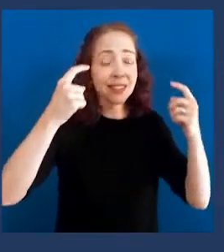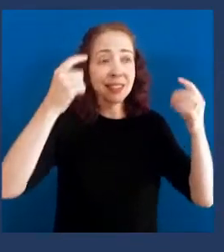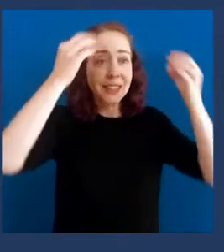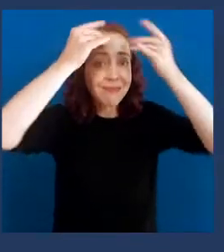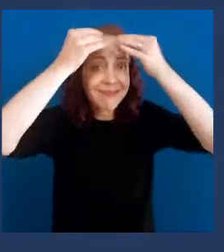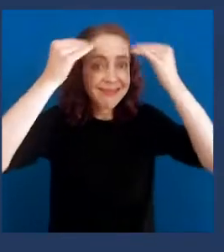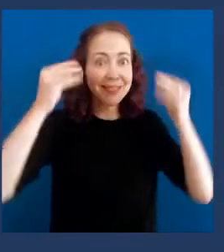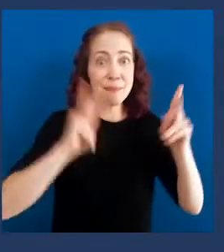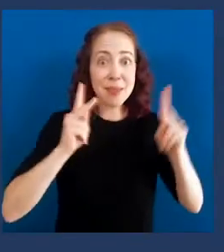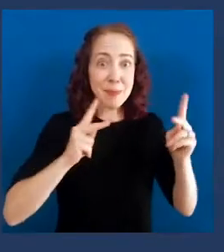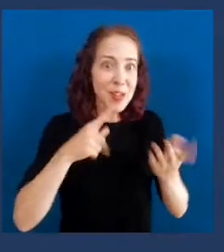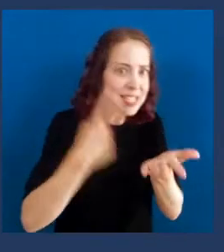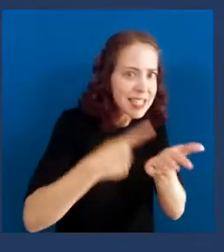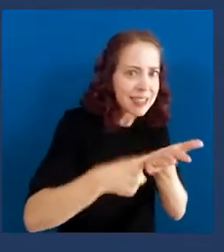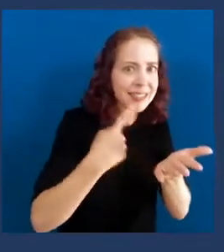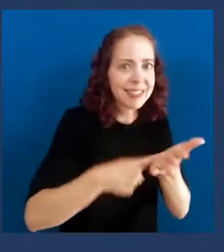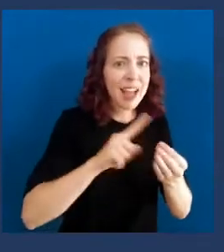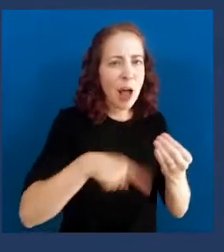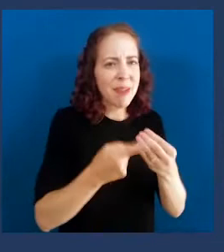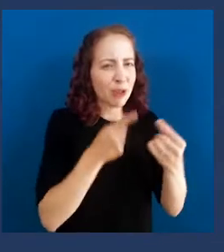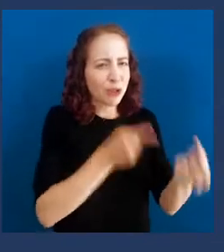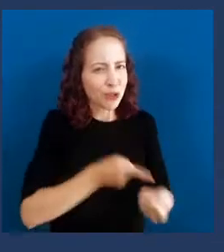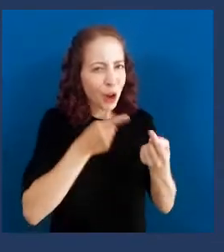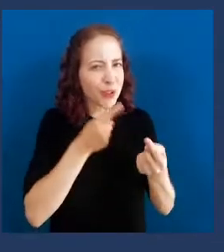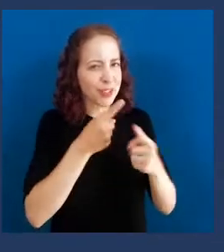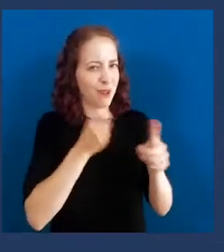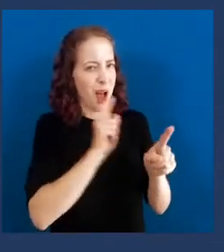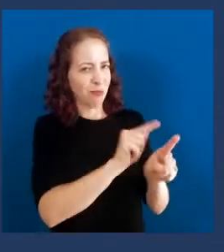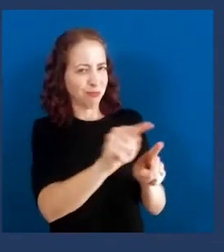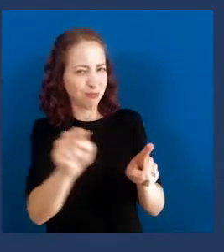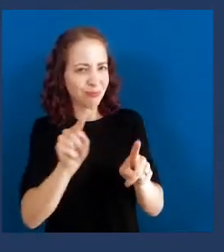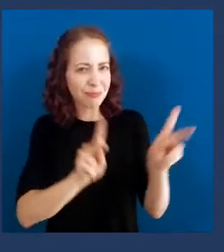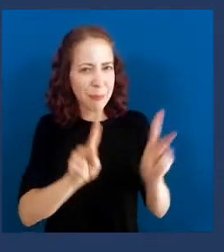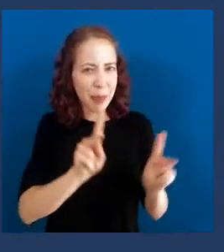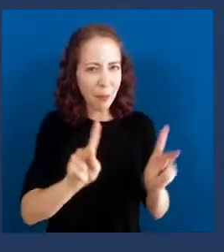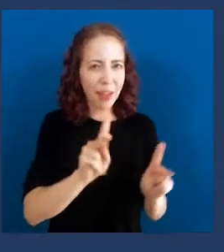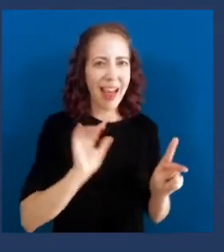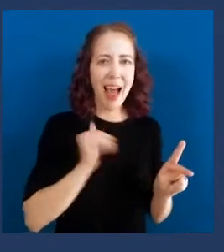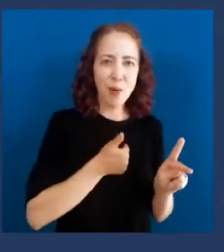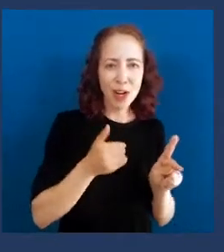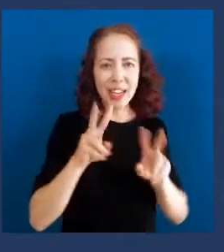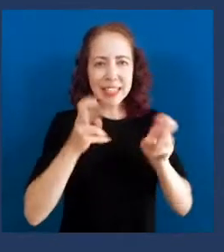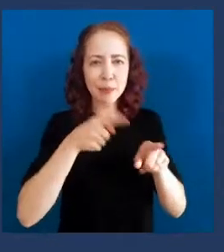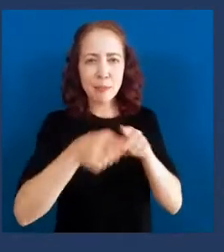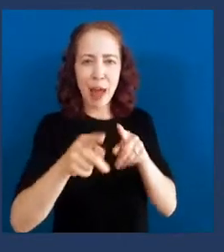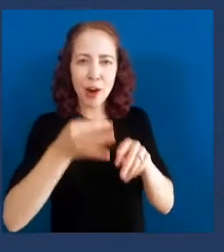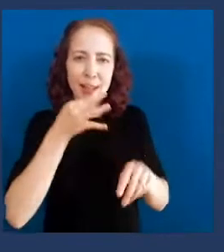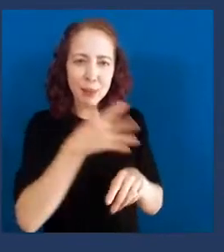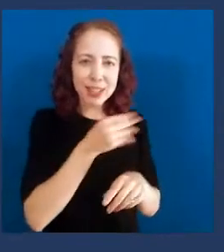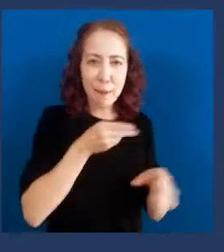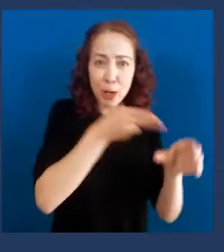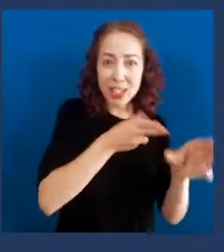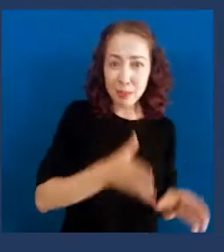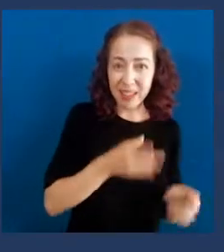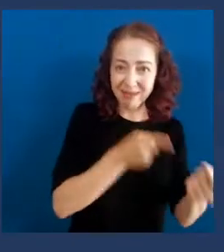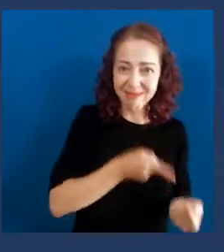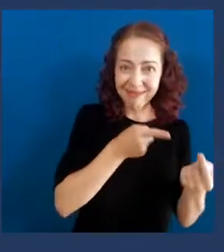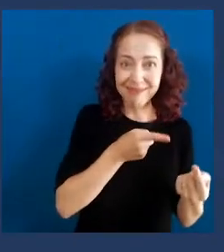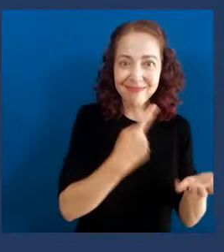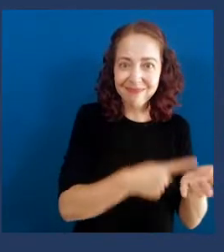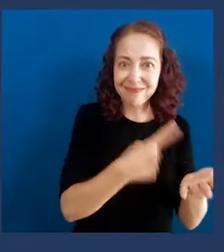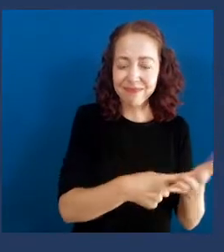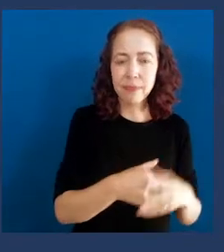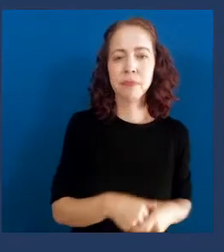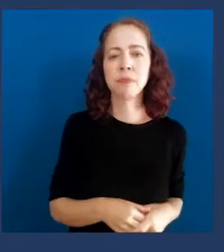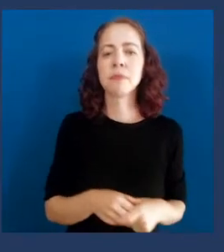coming together, talking about the struggles that we see our participants and our subject matter experts having. We believe our work